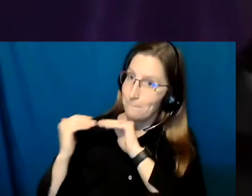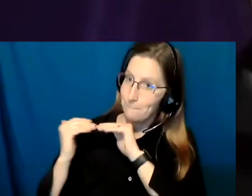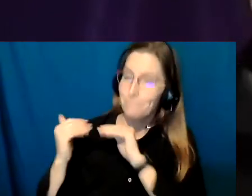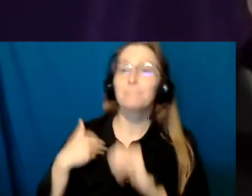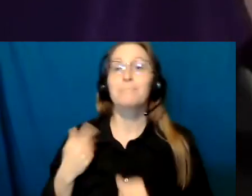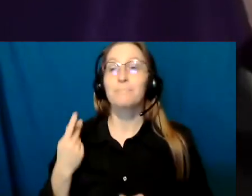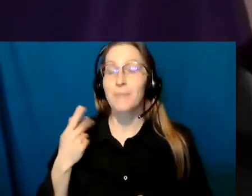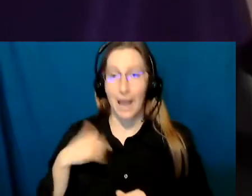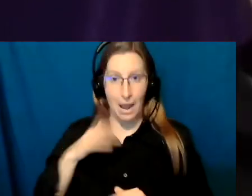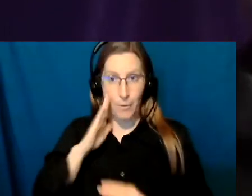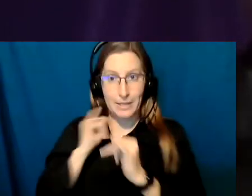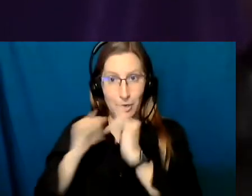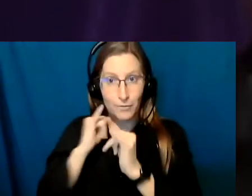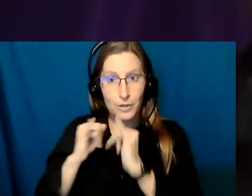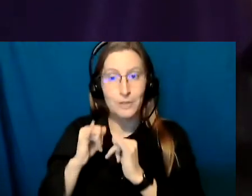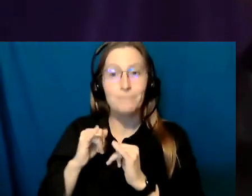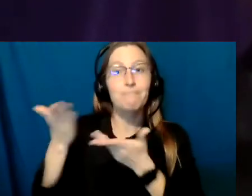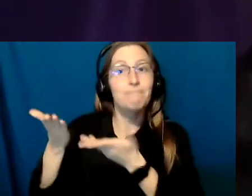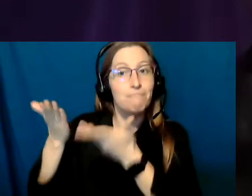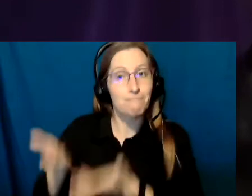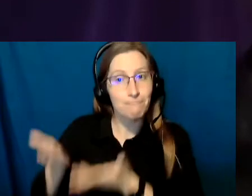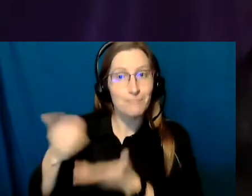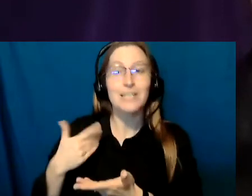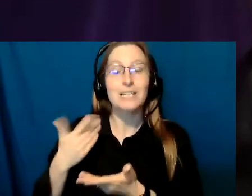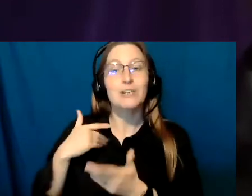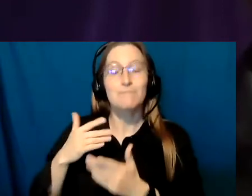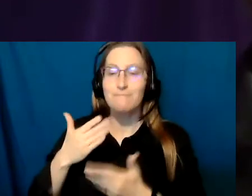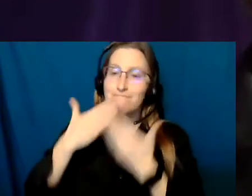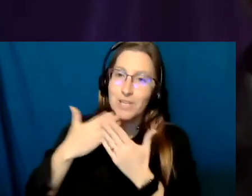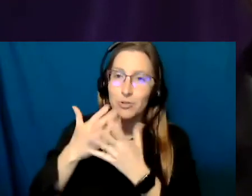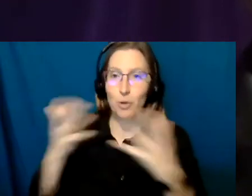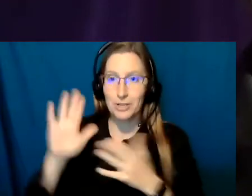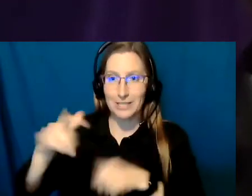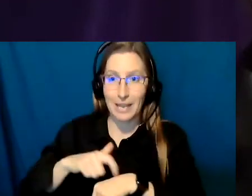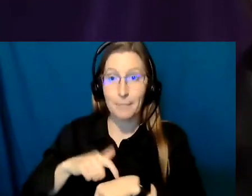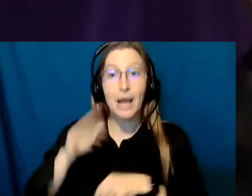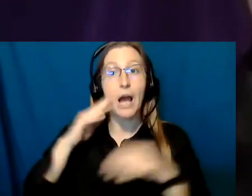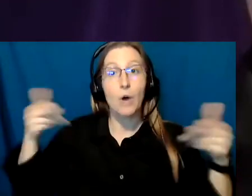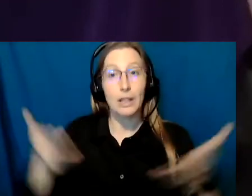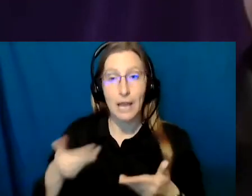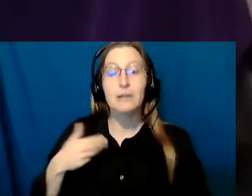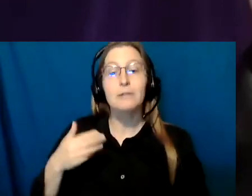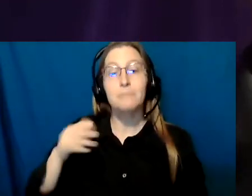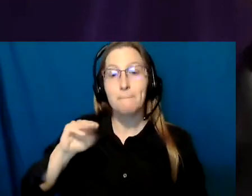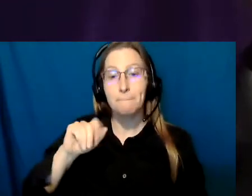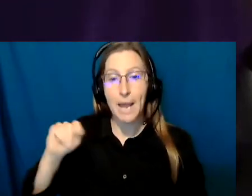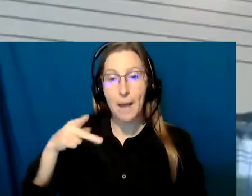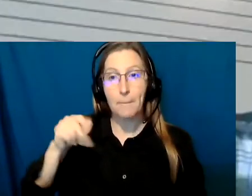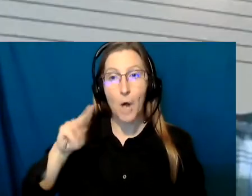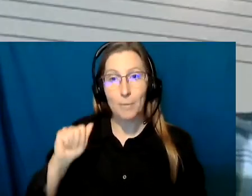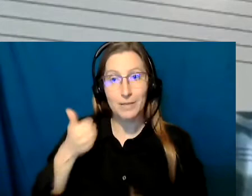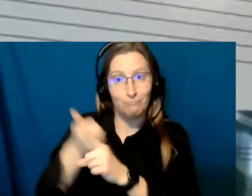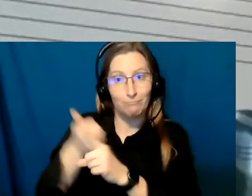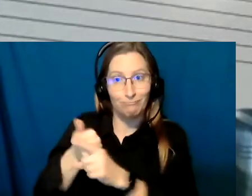interview who graciously has offered his time to us. I will let Matt Palma introduce himself.